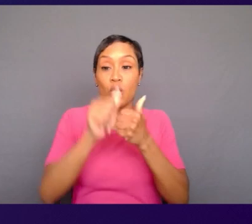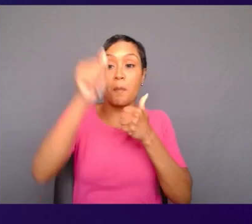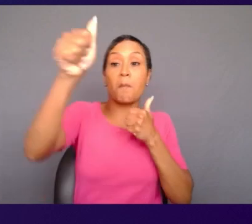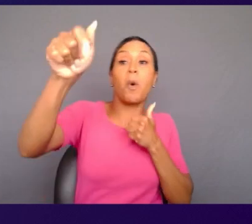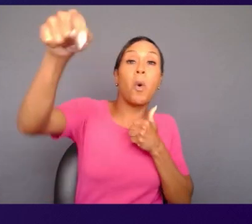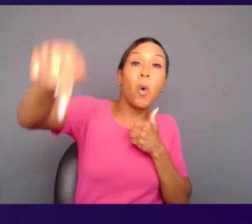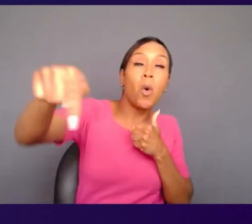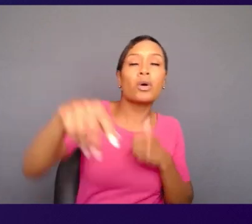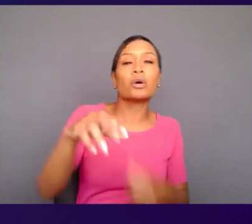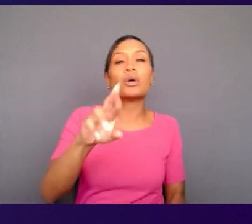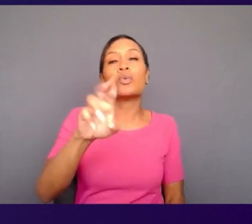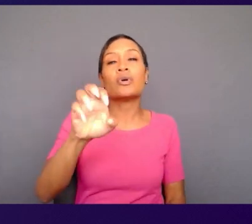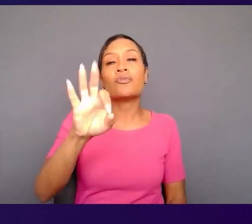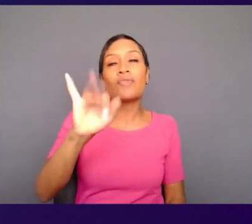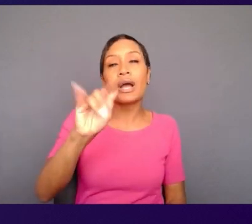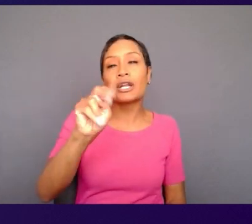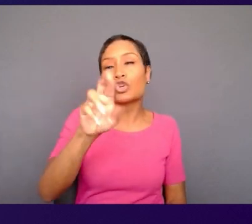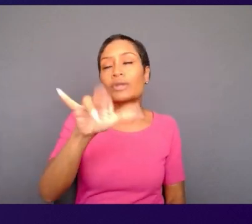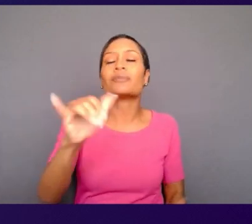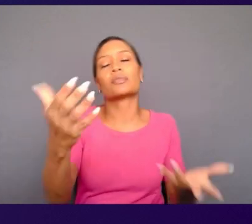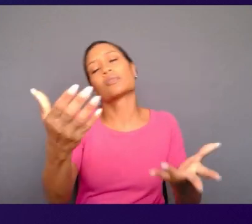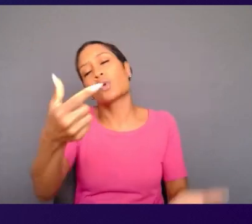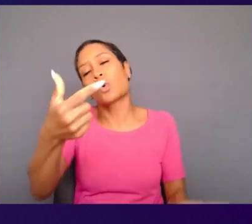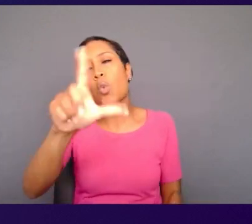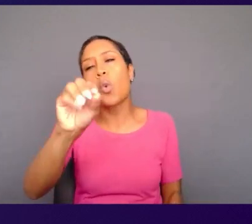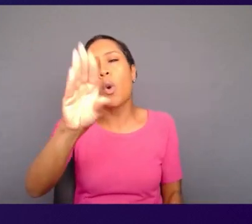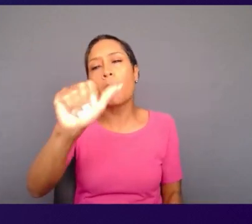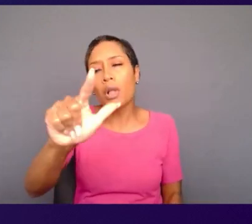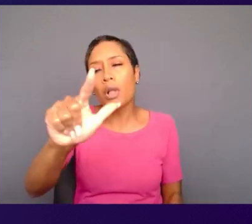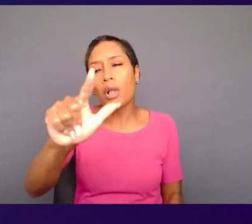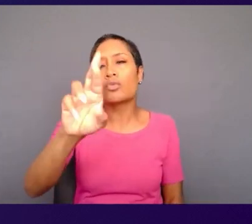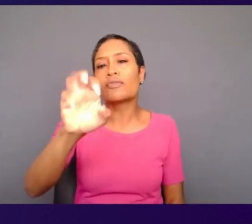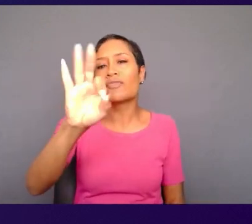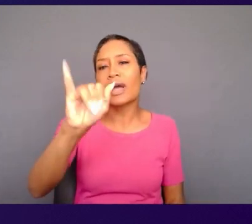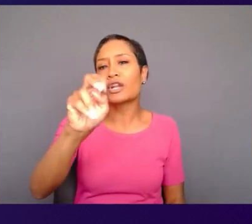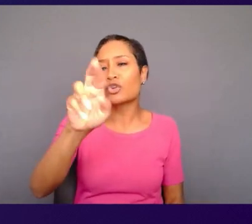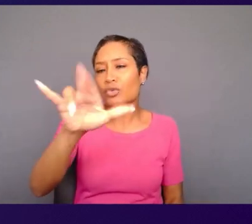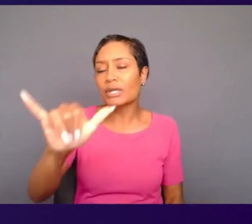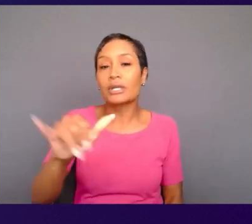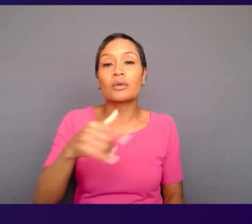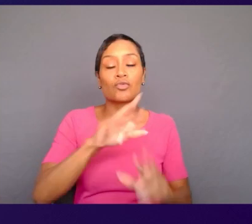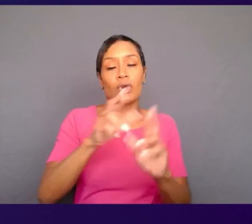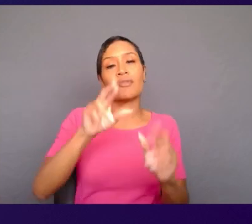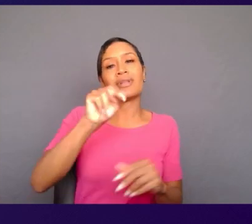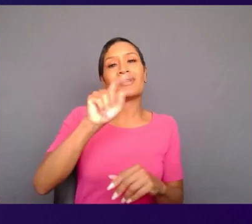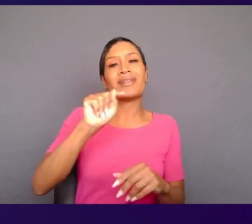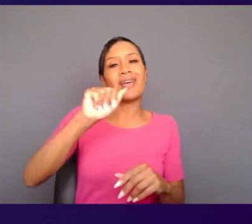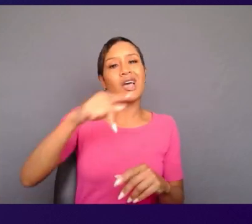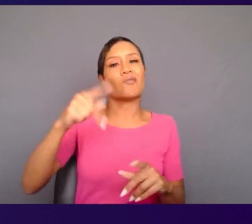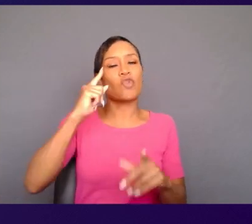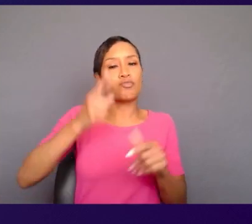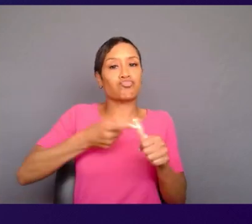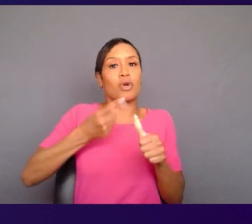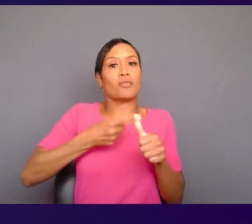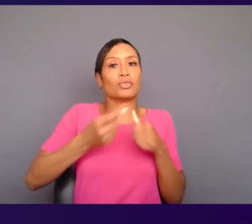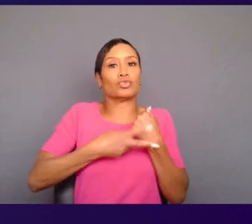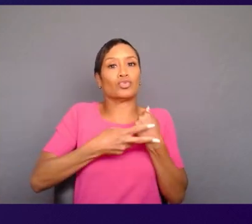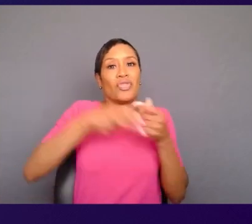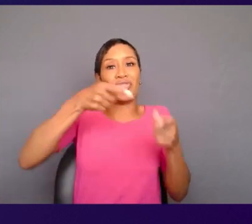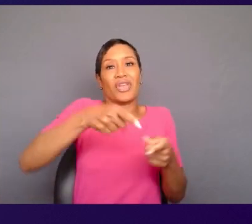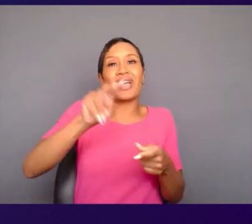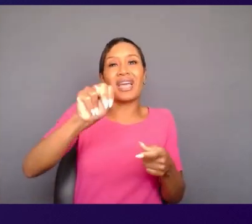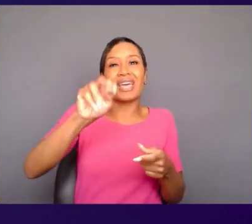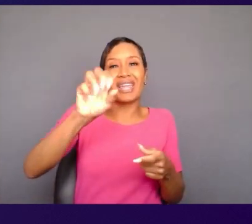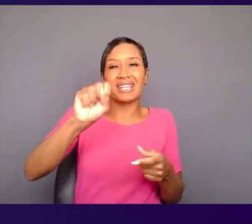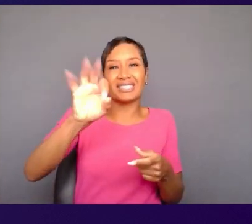refineries, typically our global refineries, is we have NetApp providing the primary storage for those sites on an NFS data store,